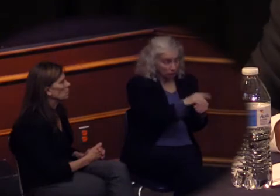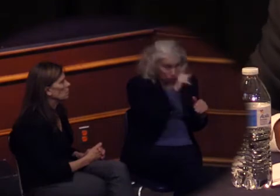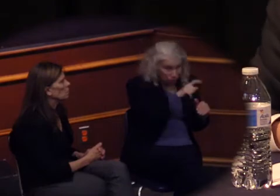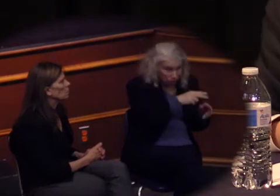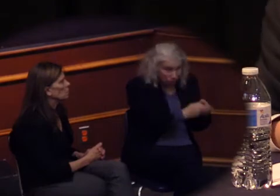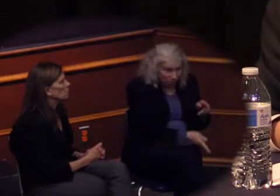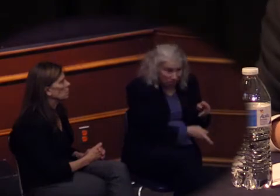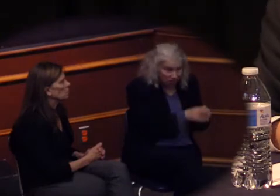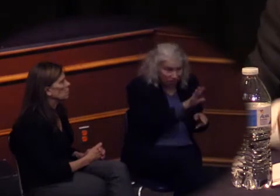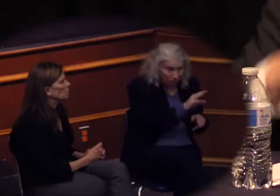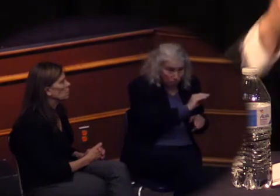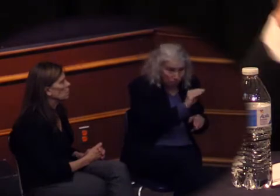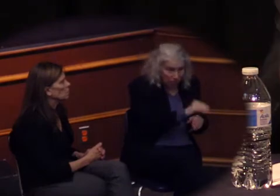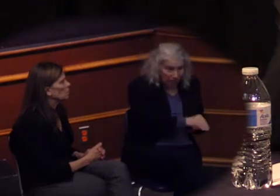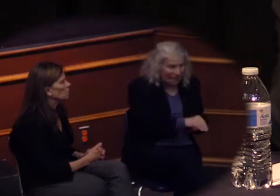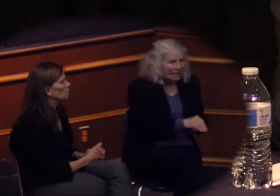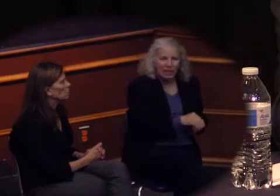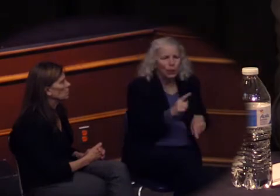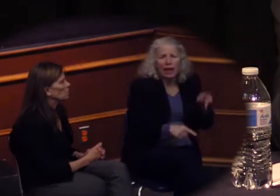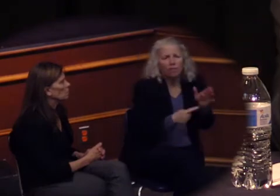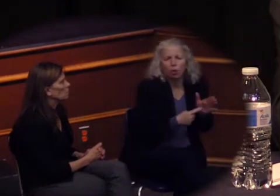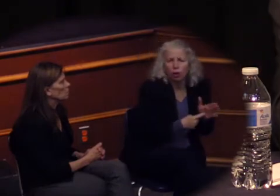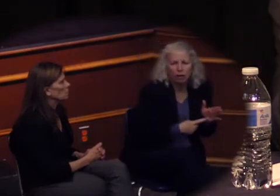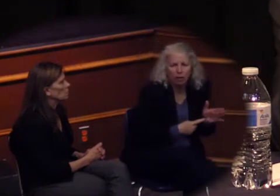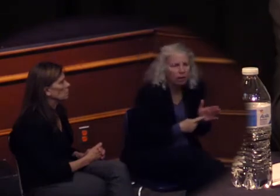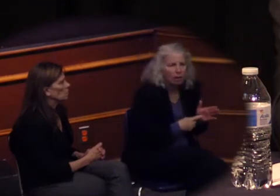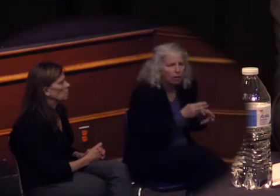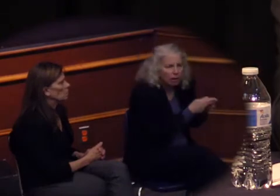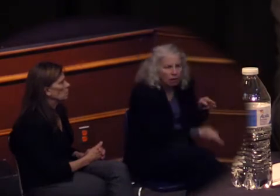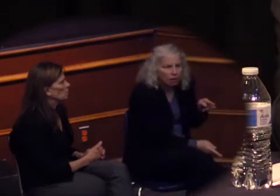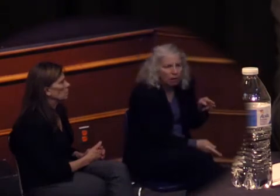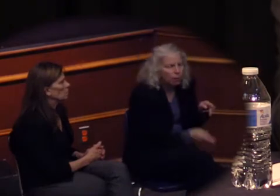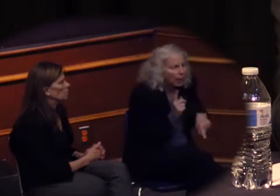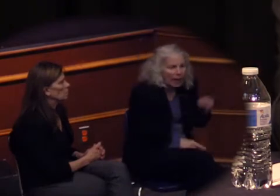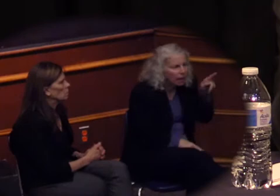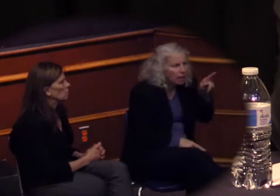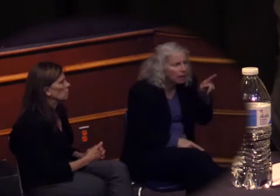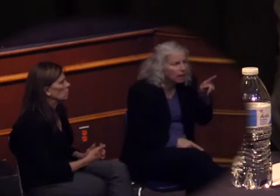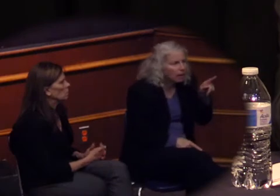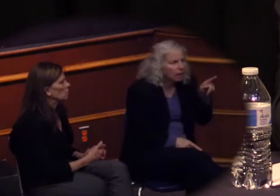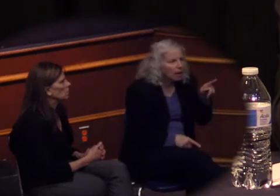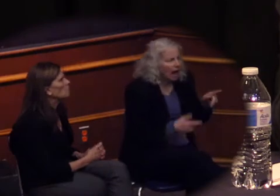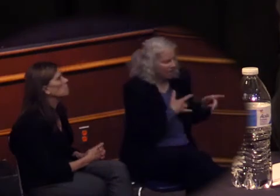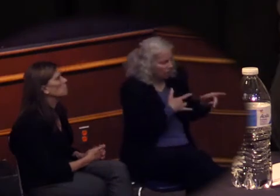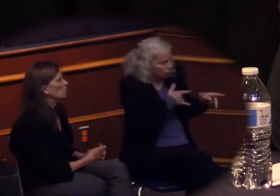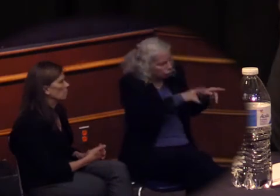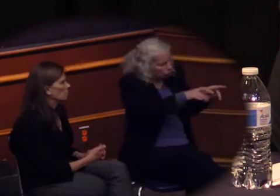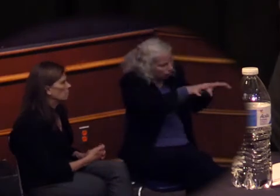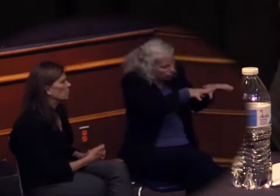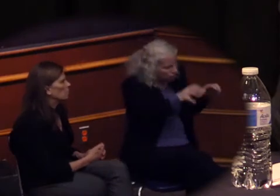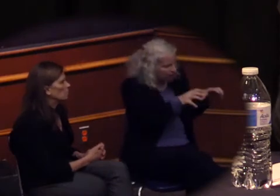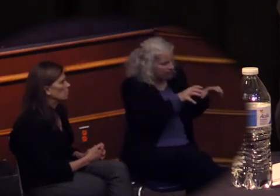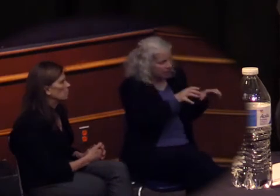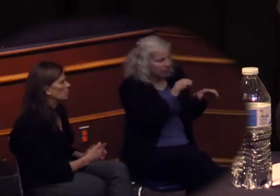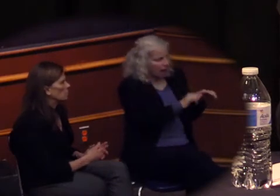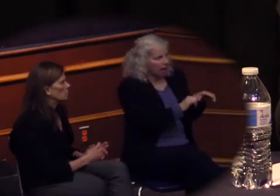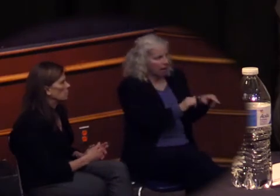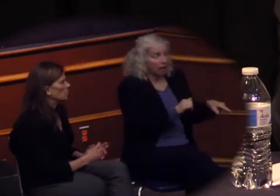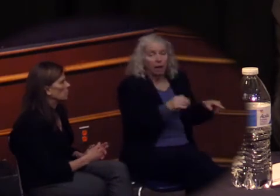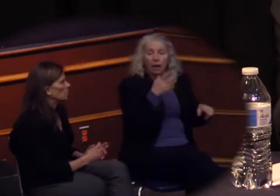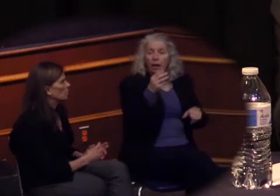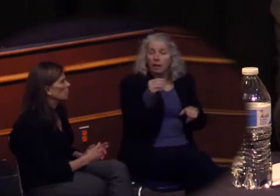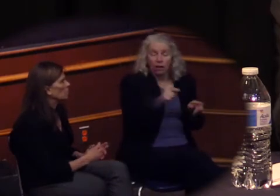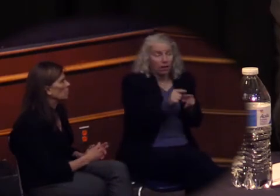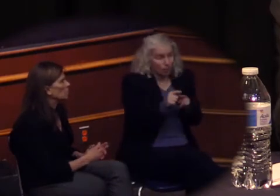drop down to 5%. We can't afford a further income tax cut. So I think it should be frozen. I also think,